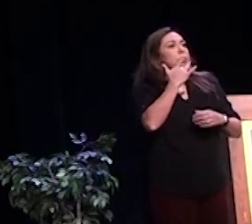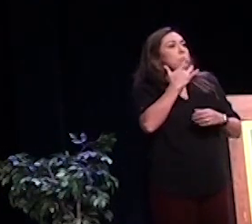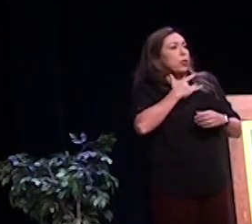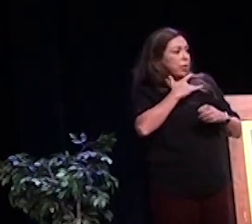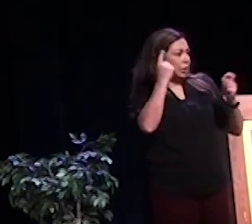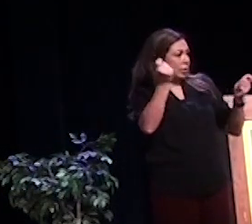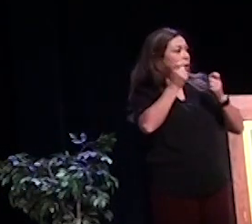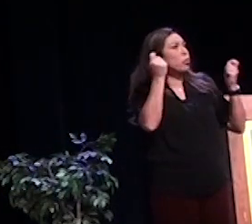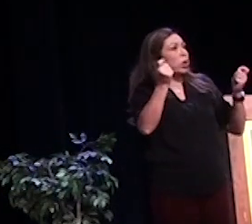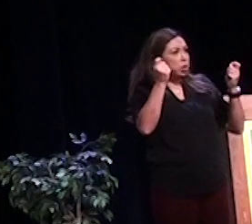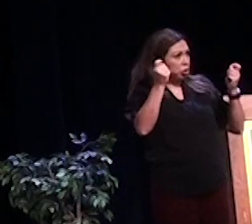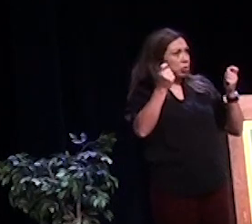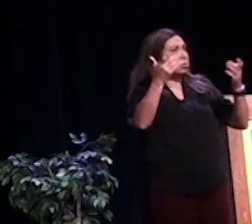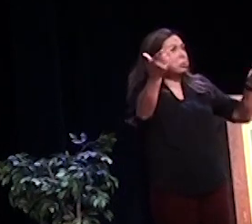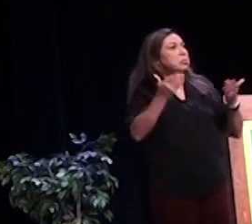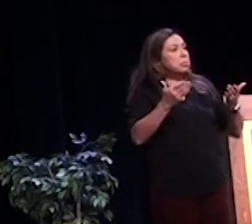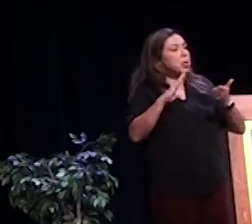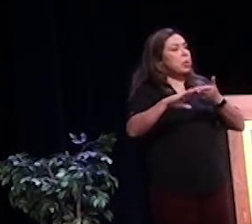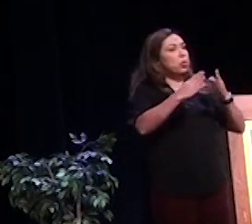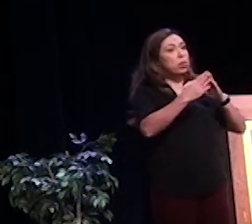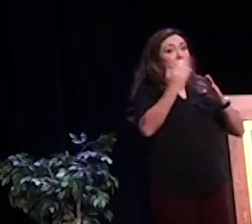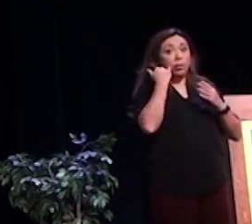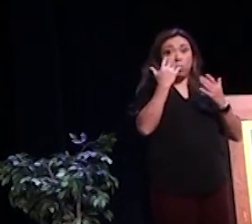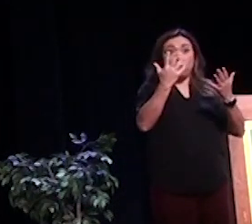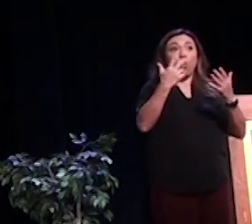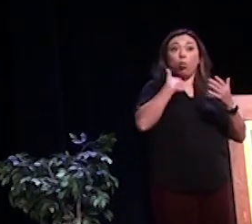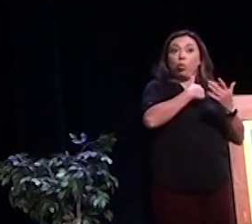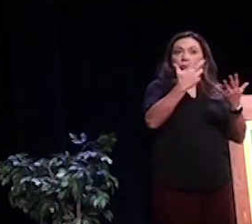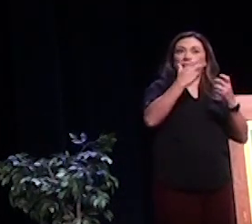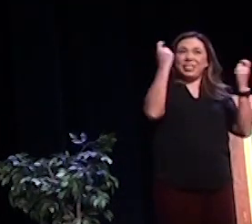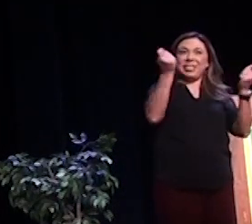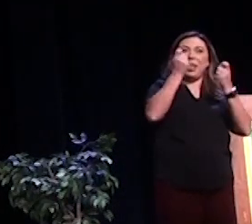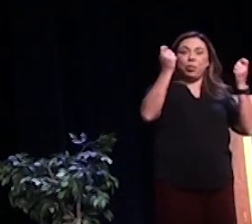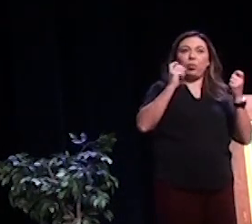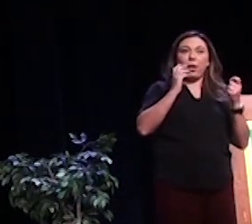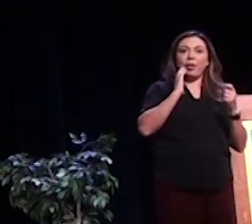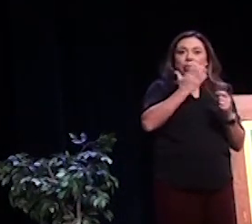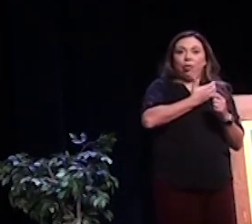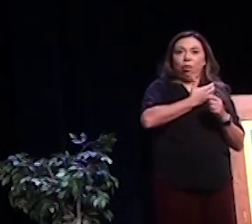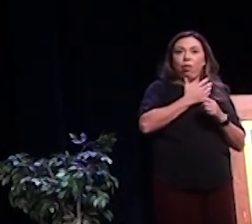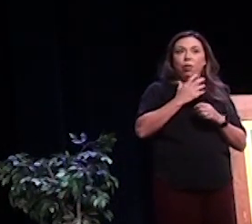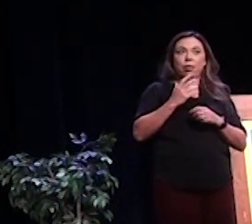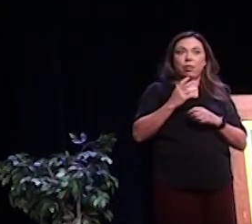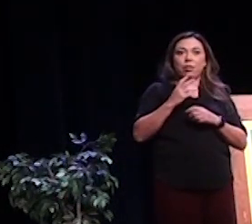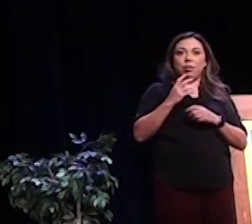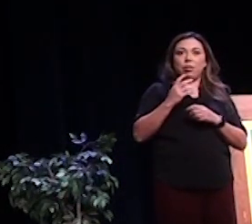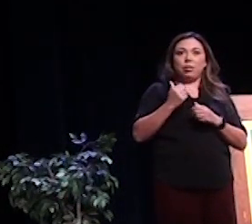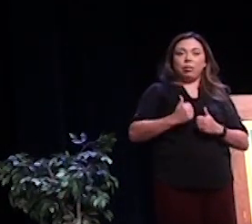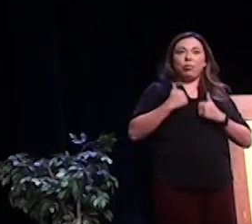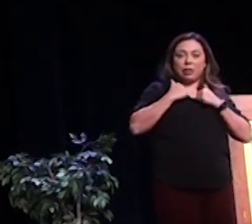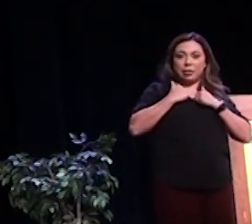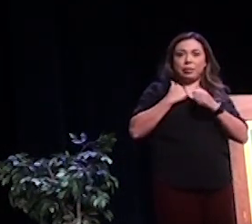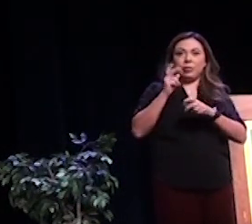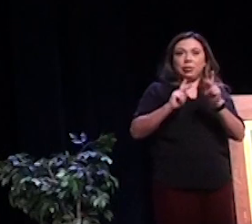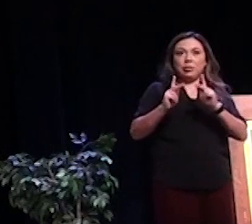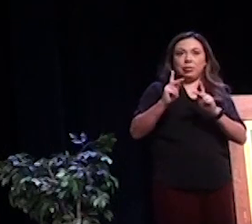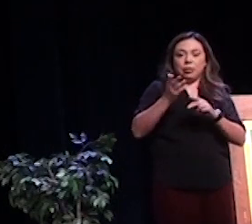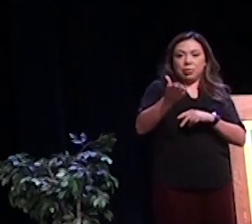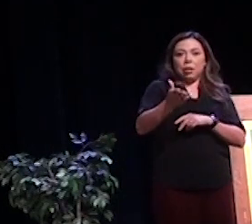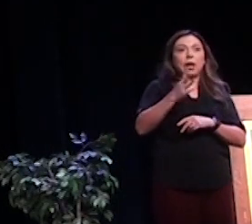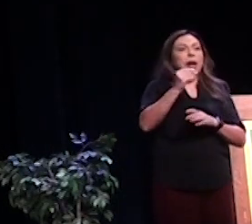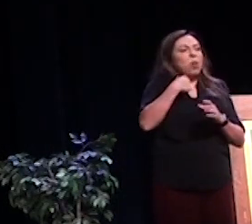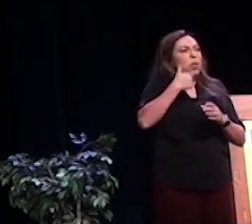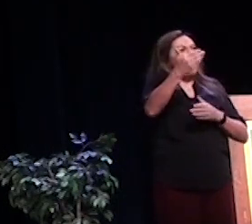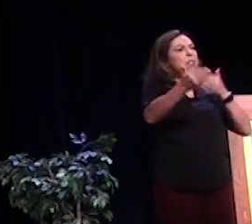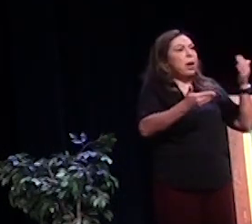open to the community, right? So we want to celebrate our residents, as an example, but we're also invite the neighborhood to